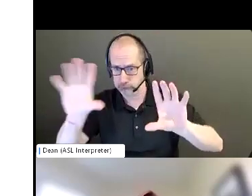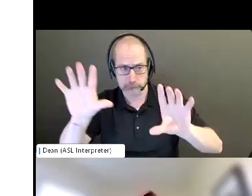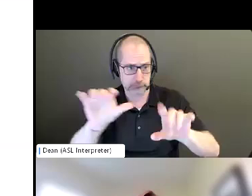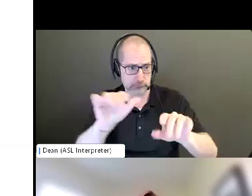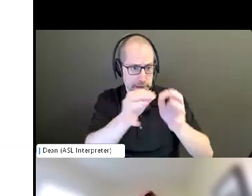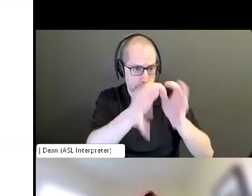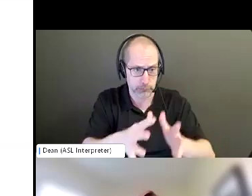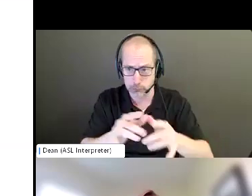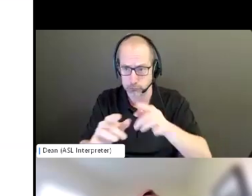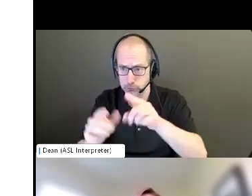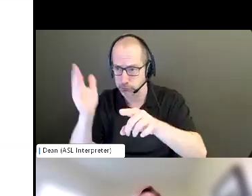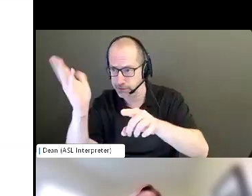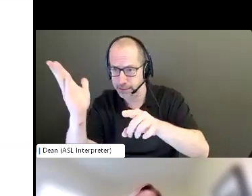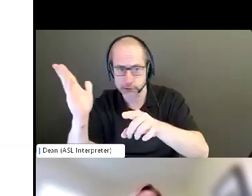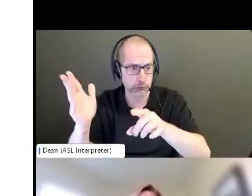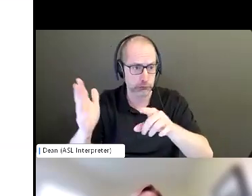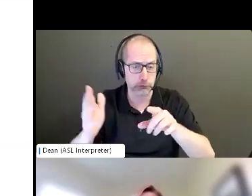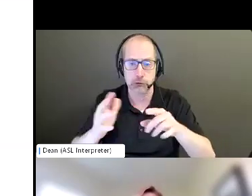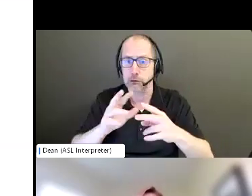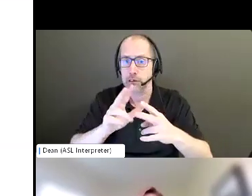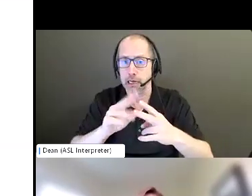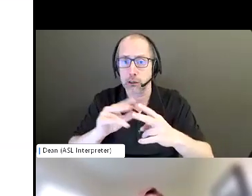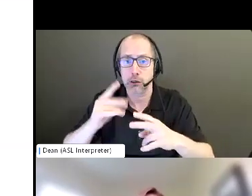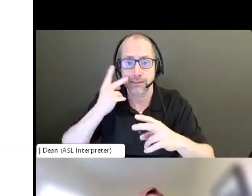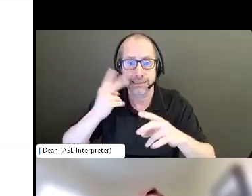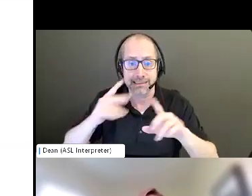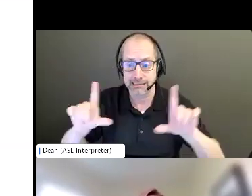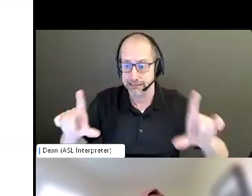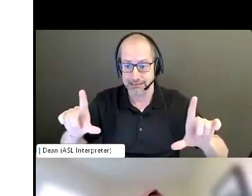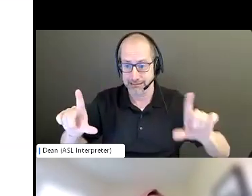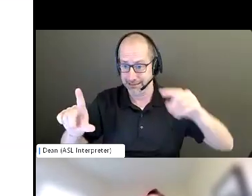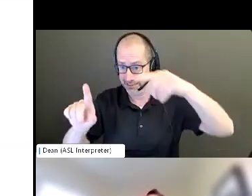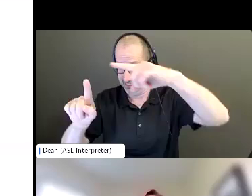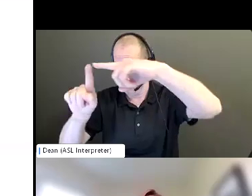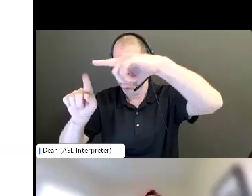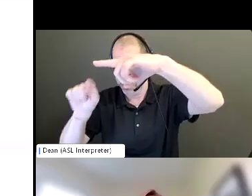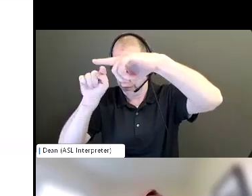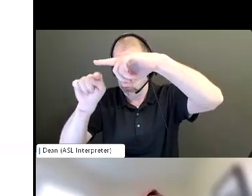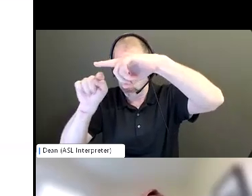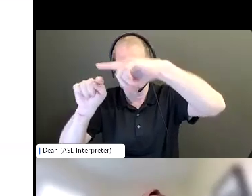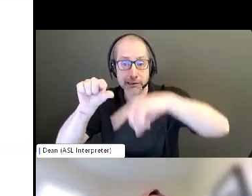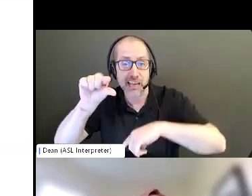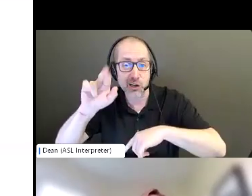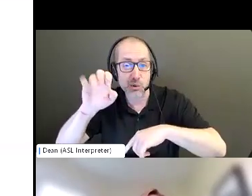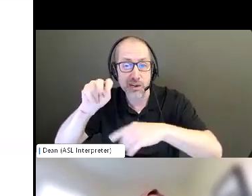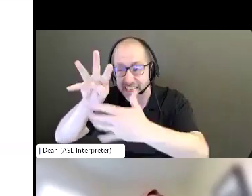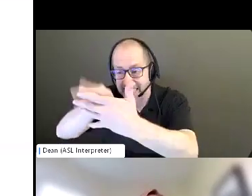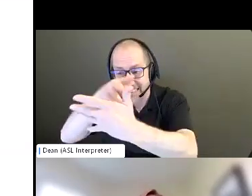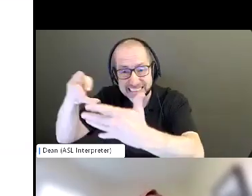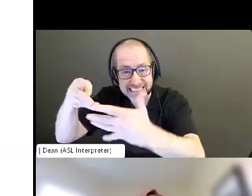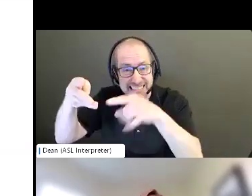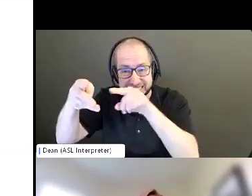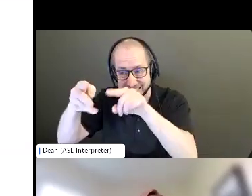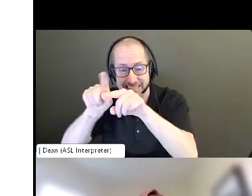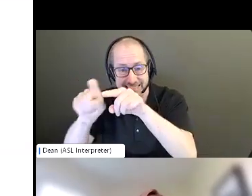presenters by either the grid box at the very top of your right-hand corner of your screen